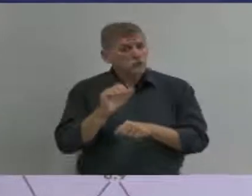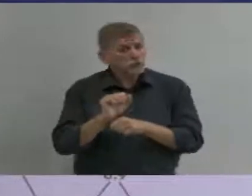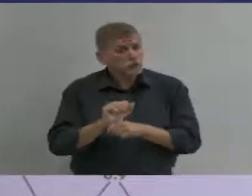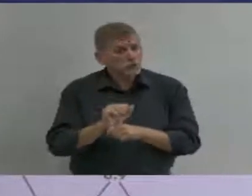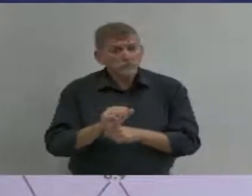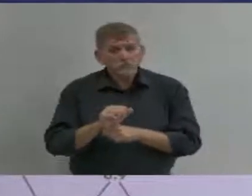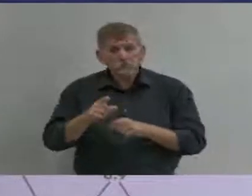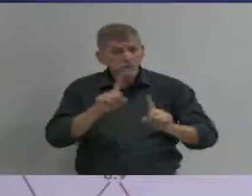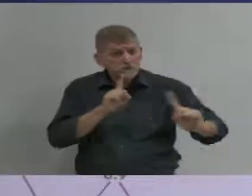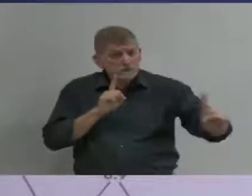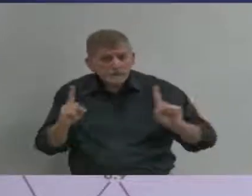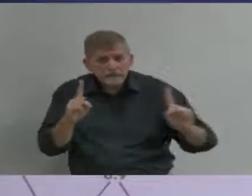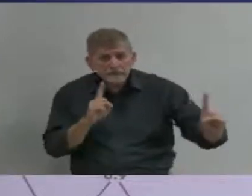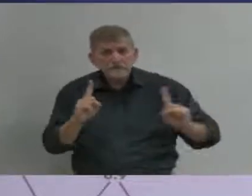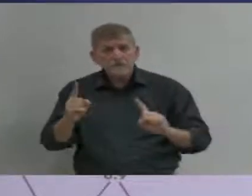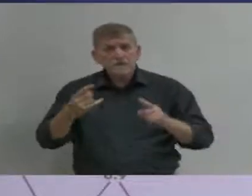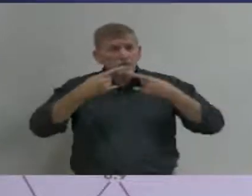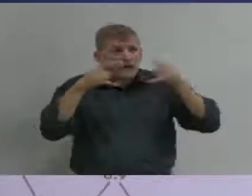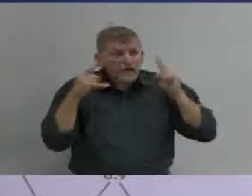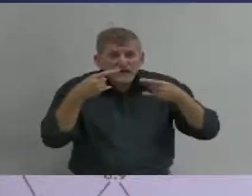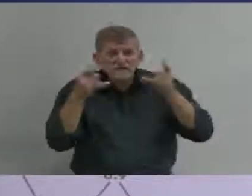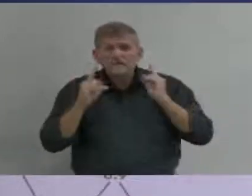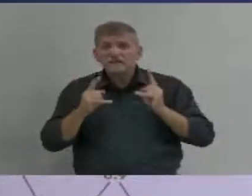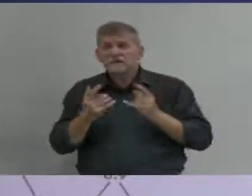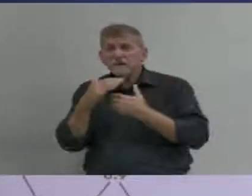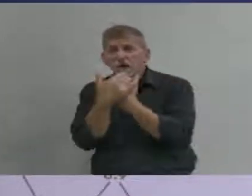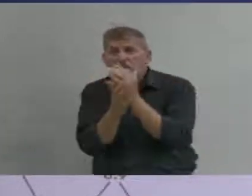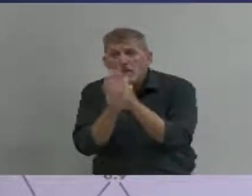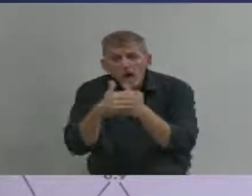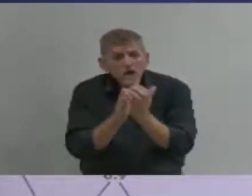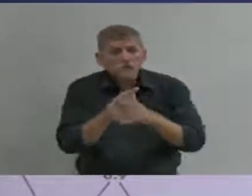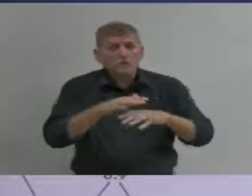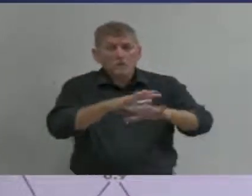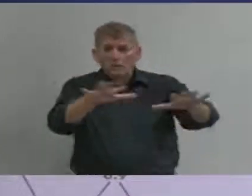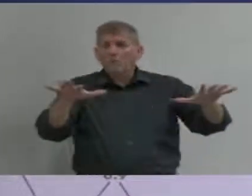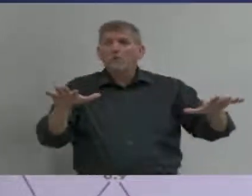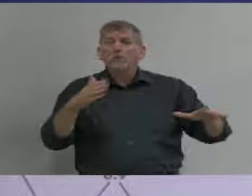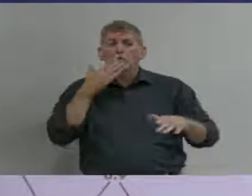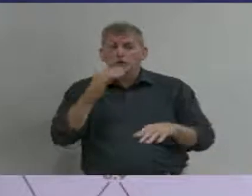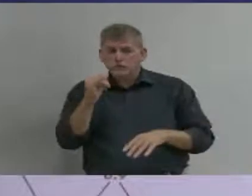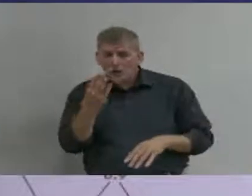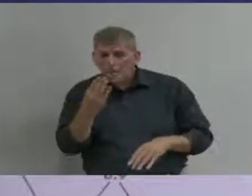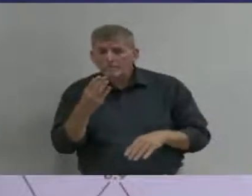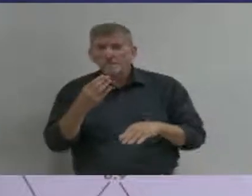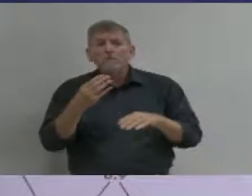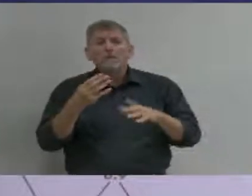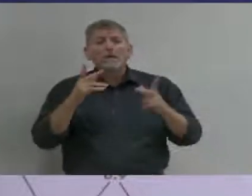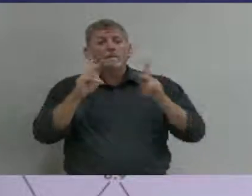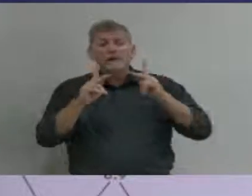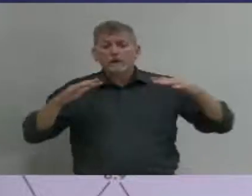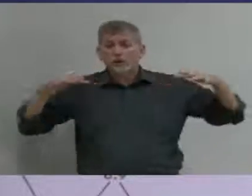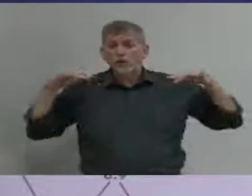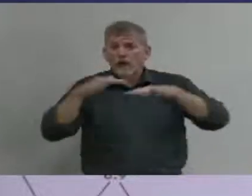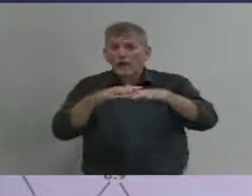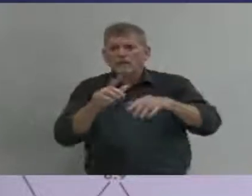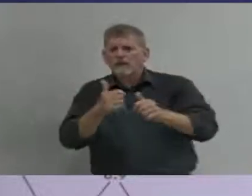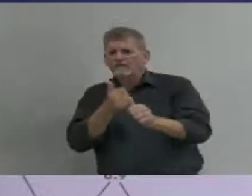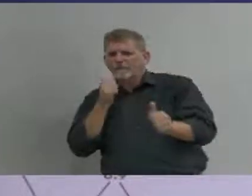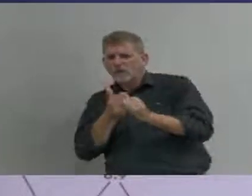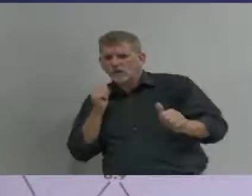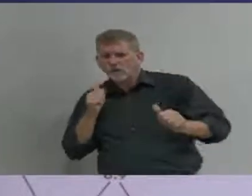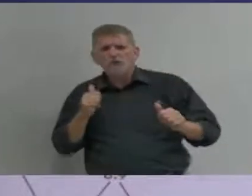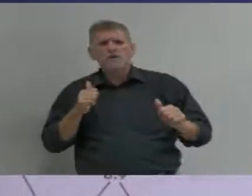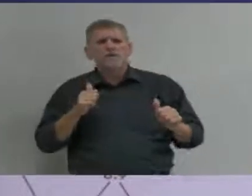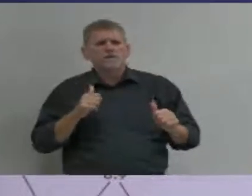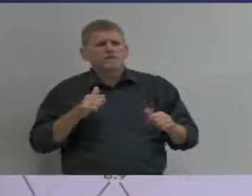face coverings, hand washing, avoiding crowds, and avoiding situations where COVID-19 can easily